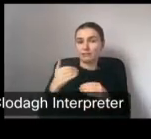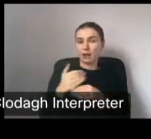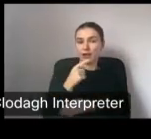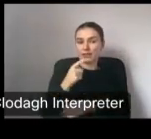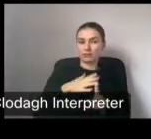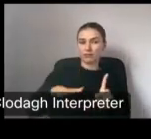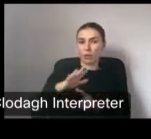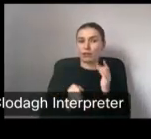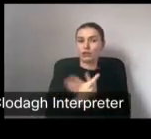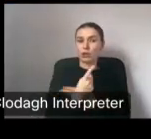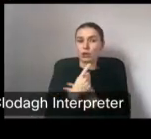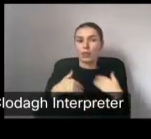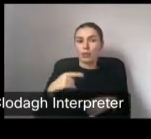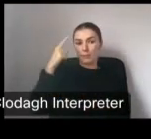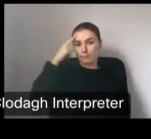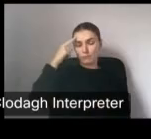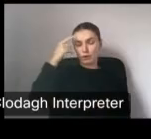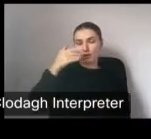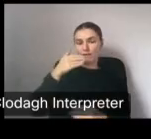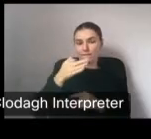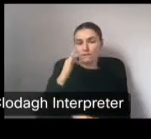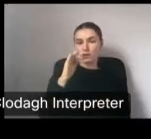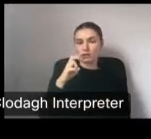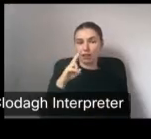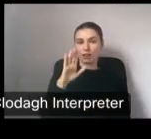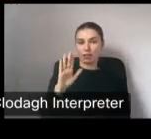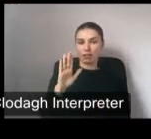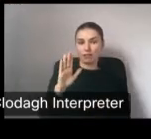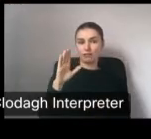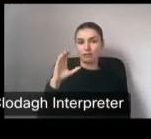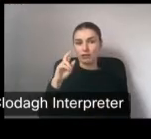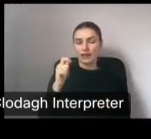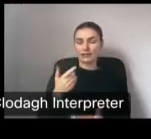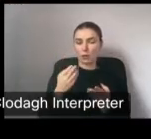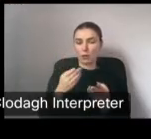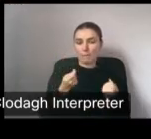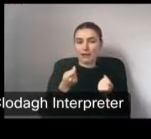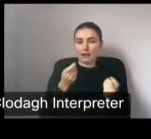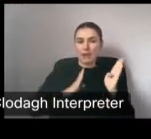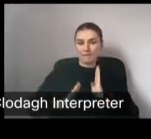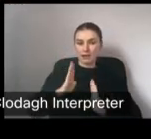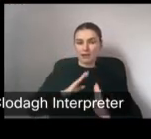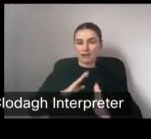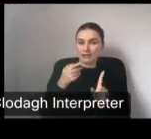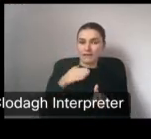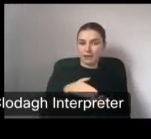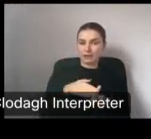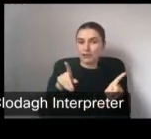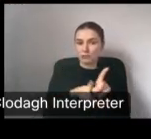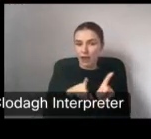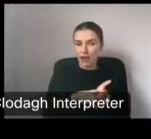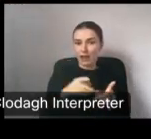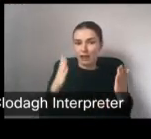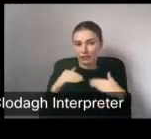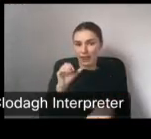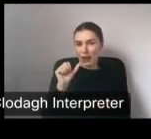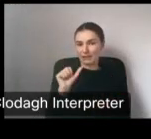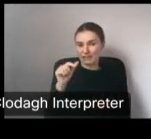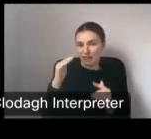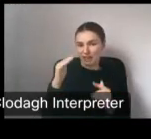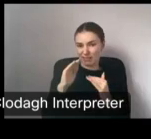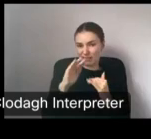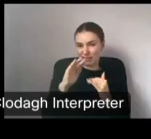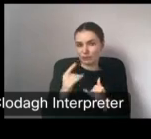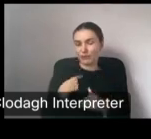issue. The prefrontal cortex, which is how we manage our behaviors, that's affected as well, and the amygdala. These are all the factors that are affected